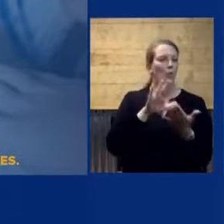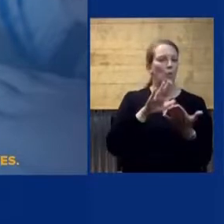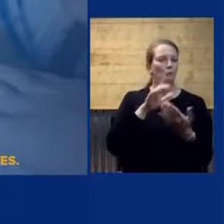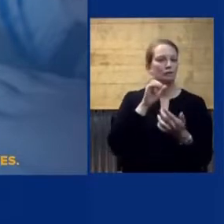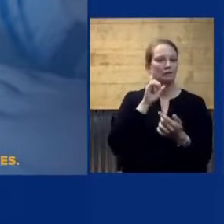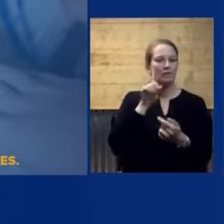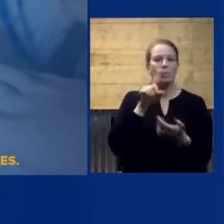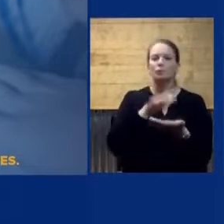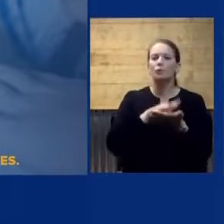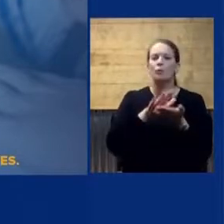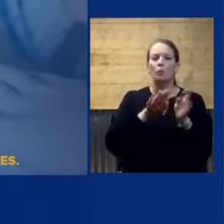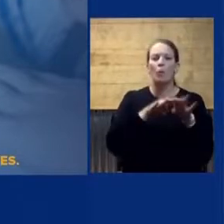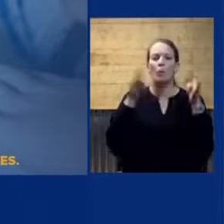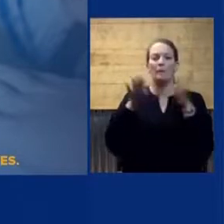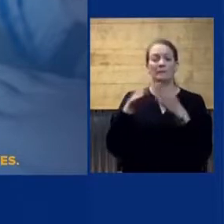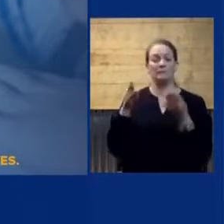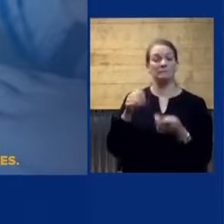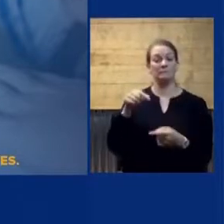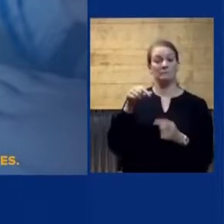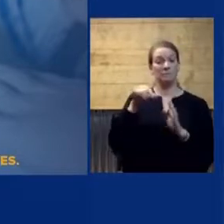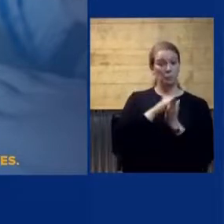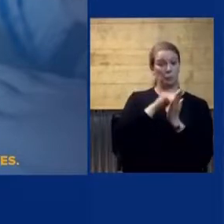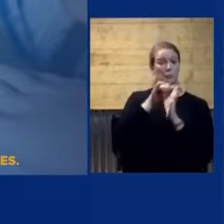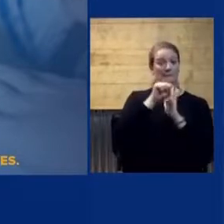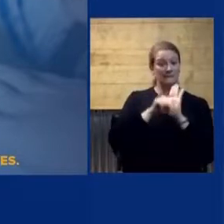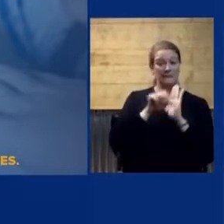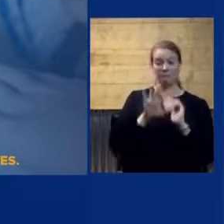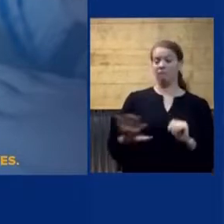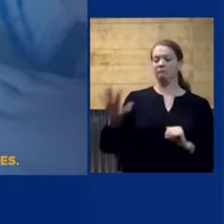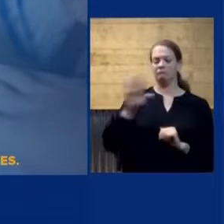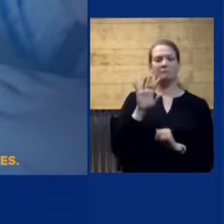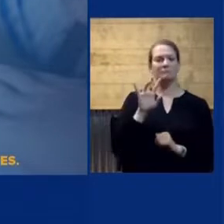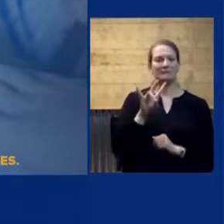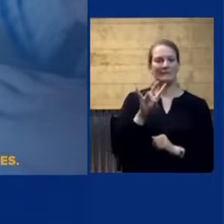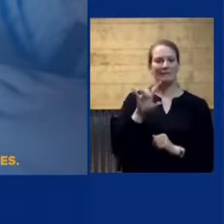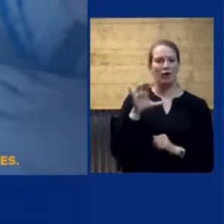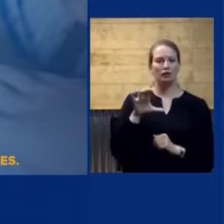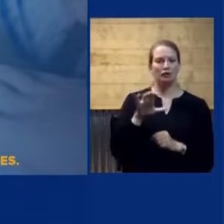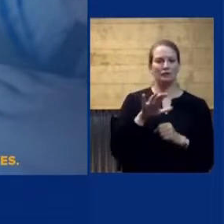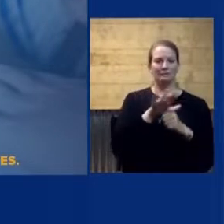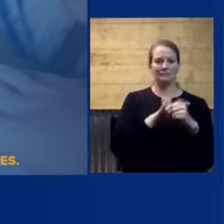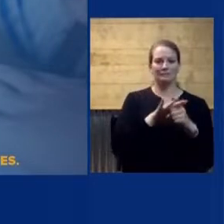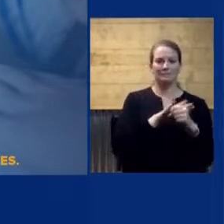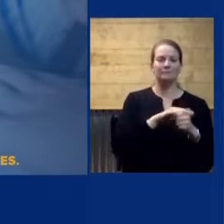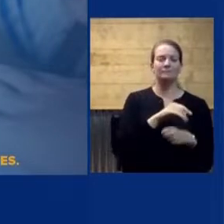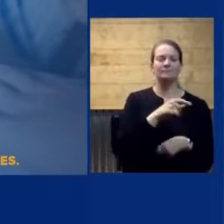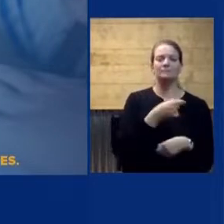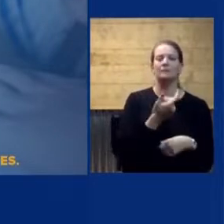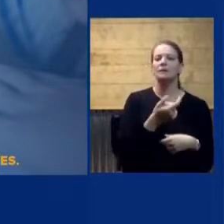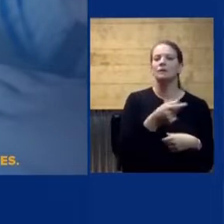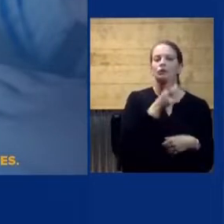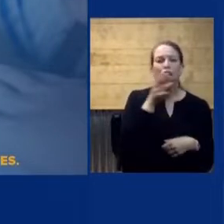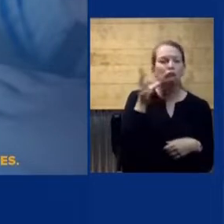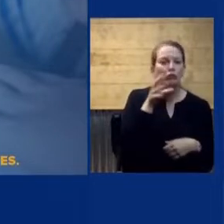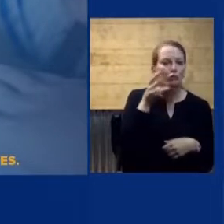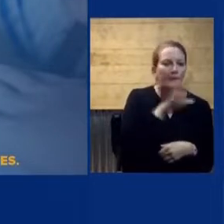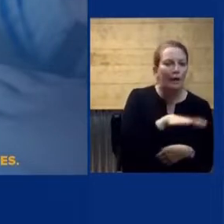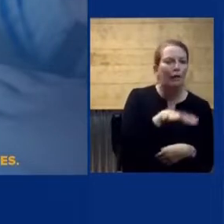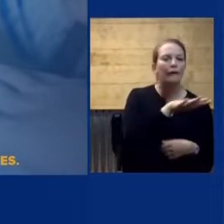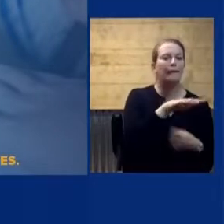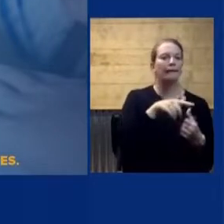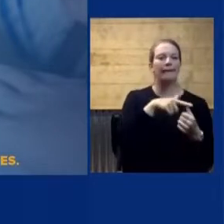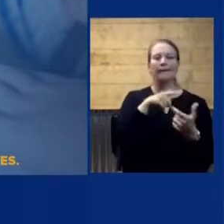school districts in this state. They range from rural districts to urban districts, suburban